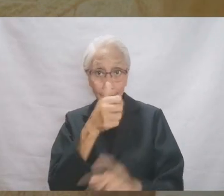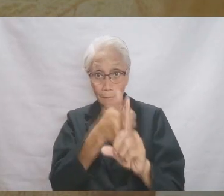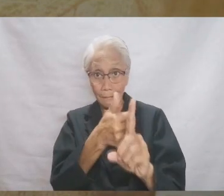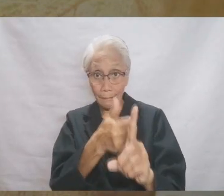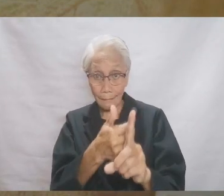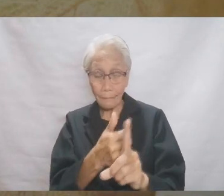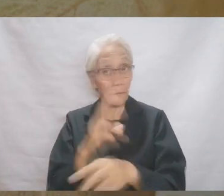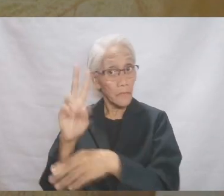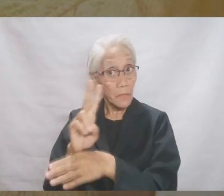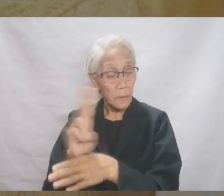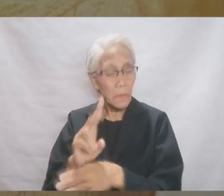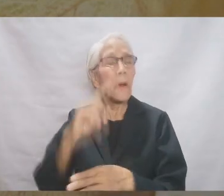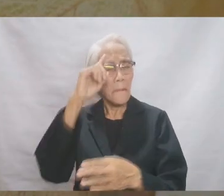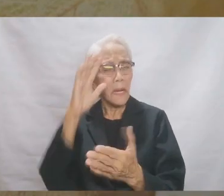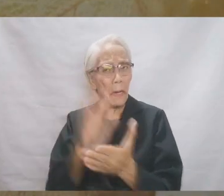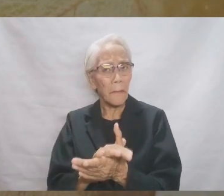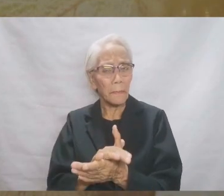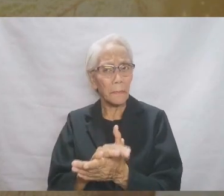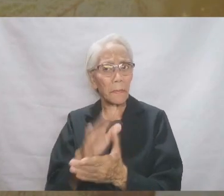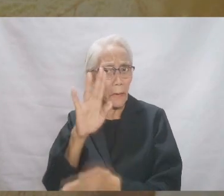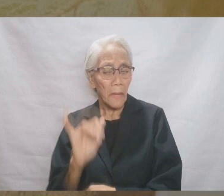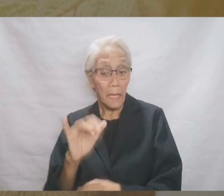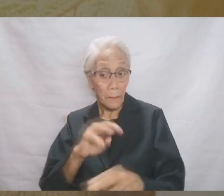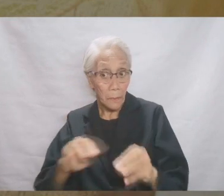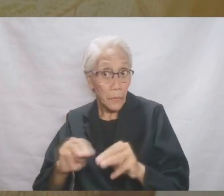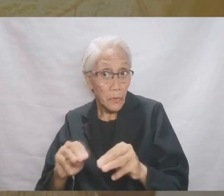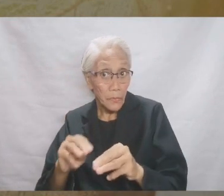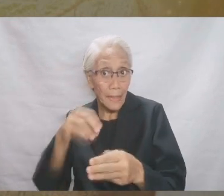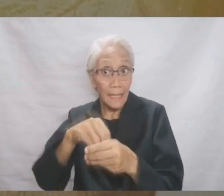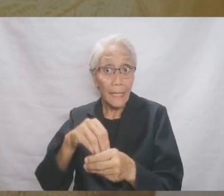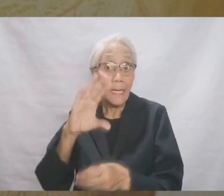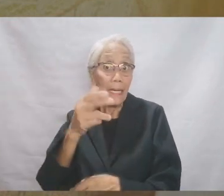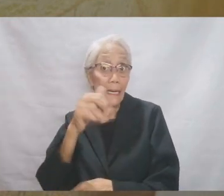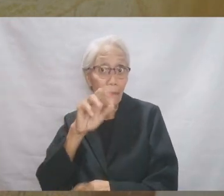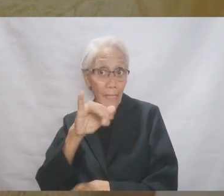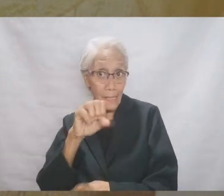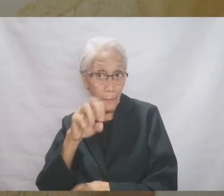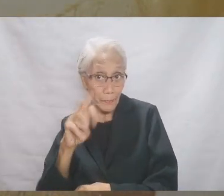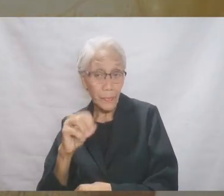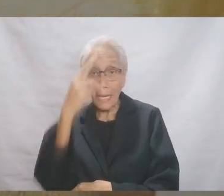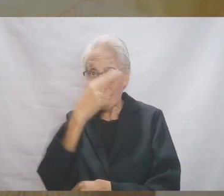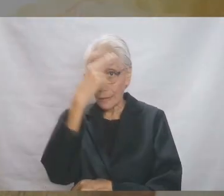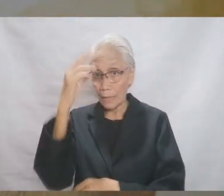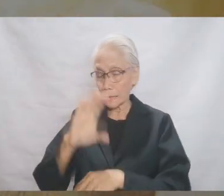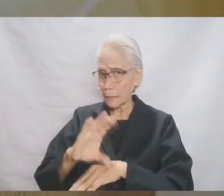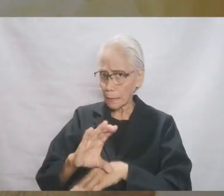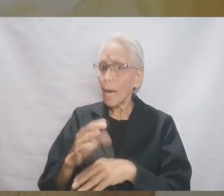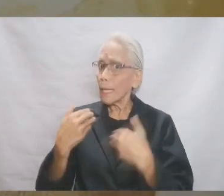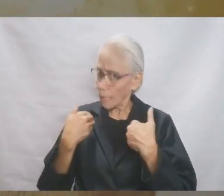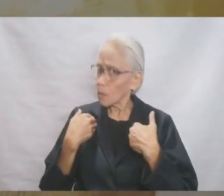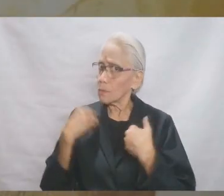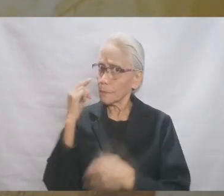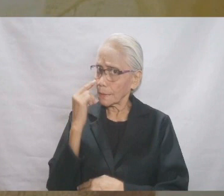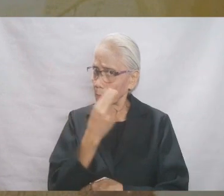was inspired, I believe, by a movement with charisms in the Catholic Church. Huh? I have